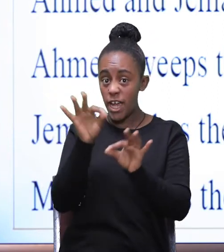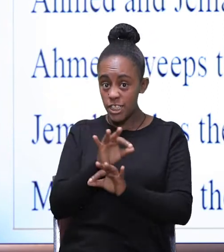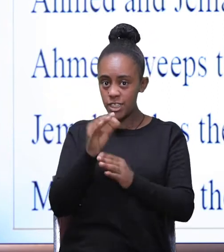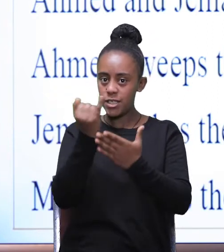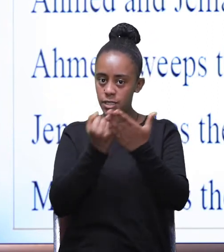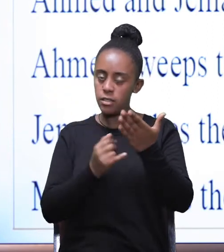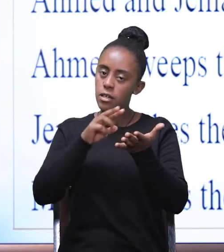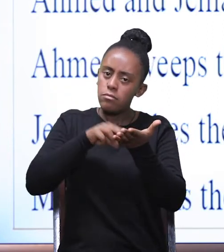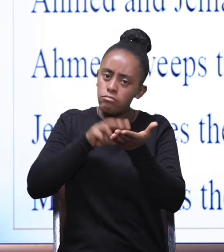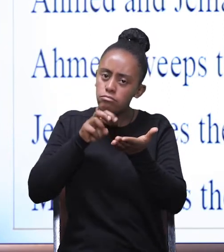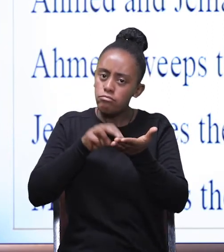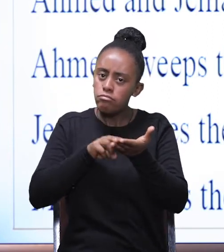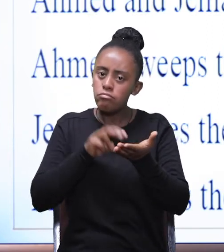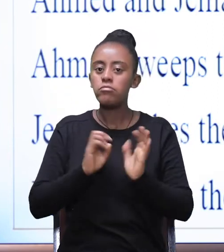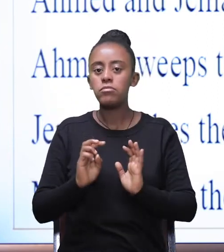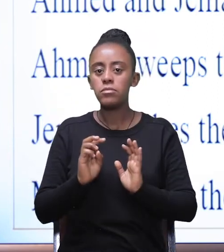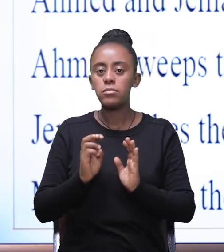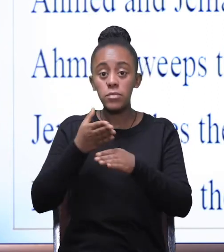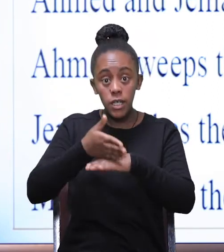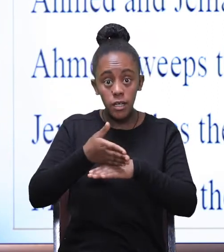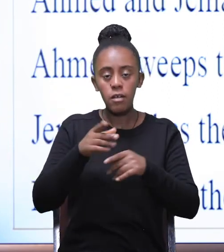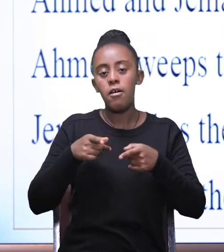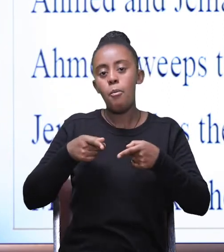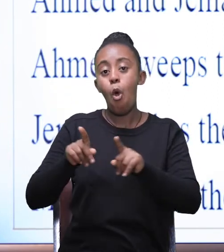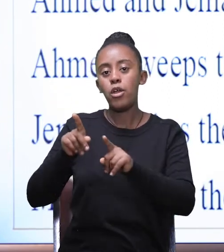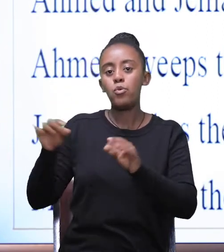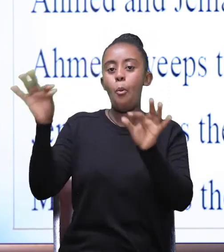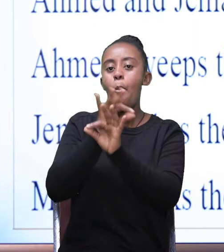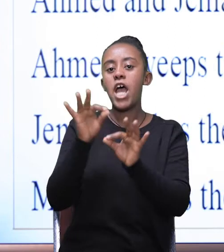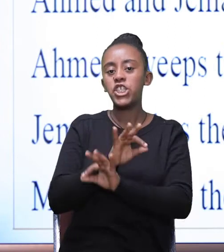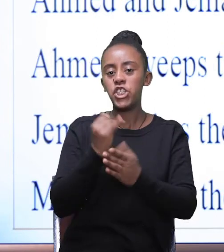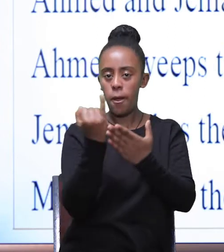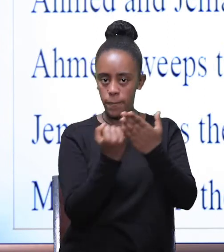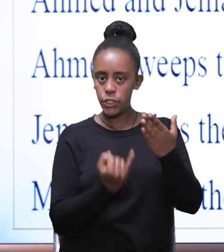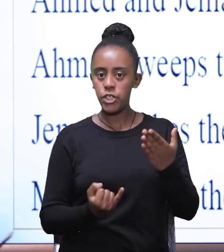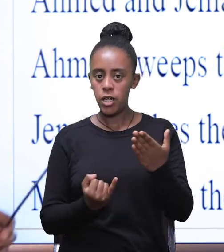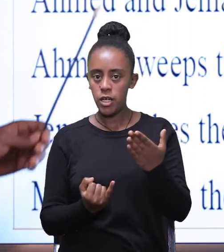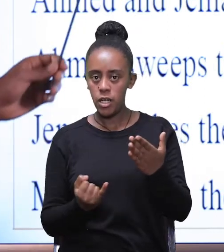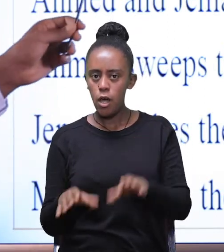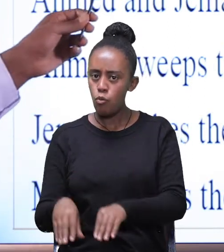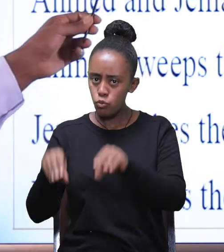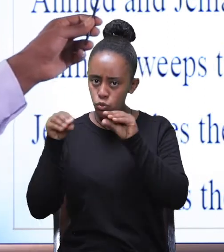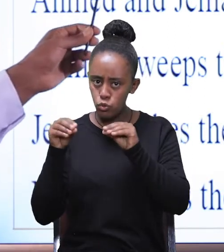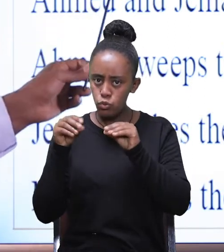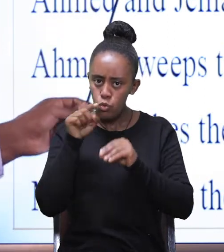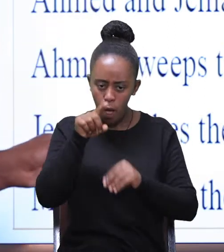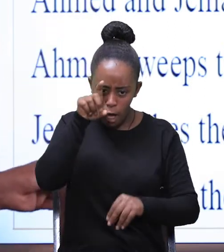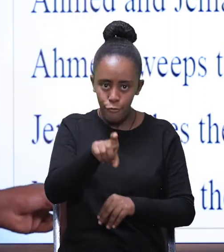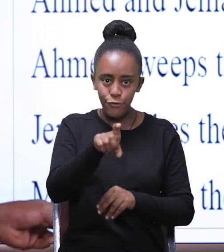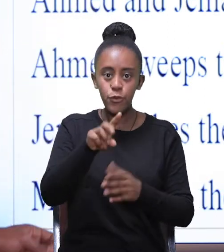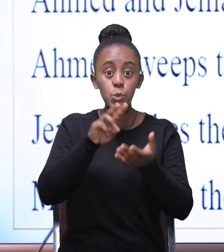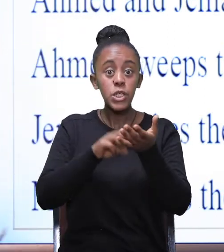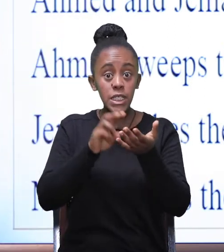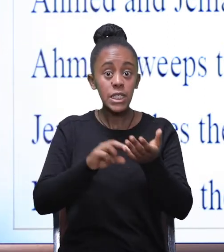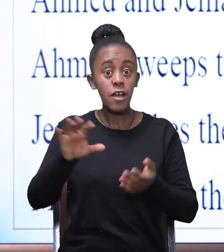read the sentence and point to the matching pictures. Student, you have to read the